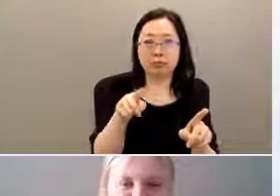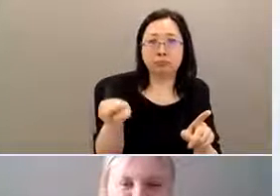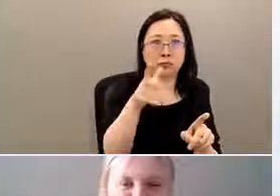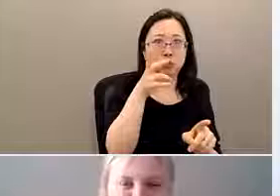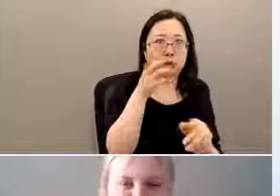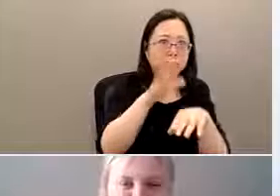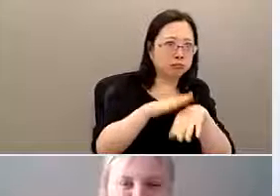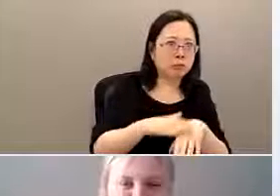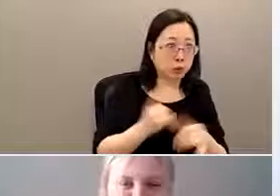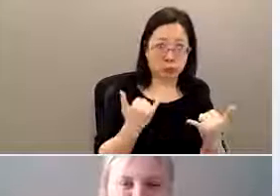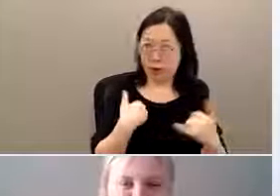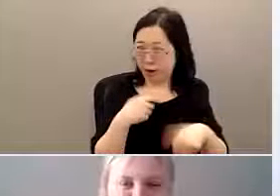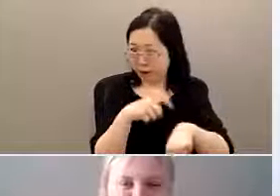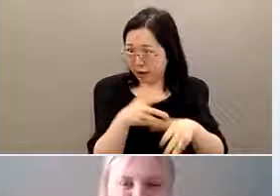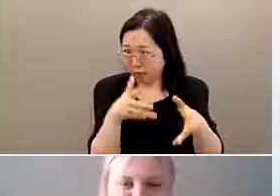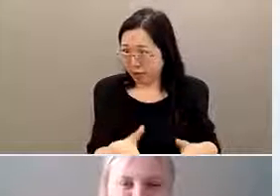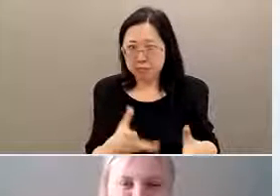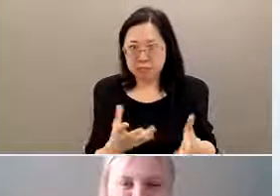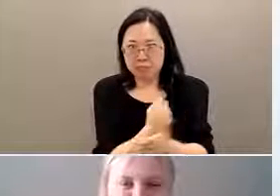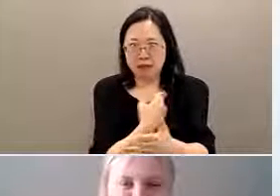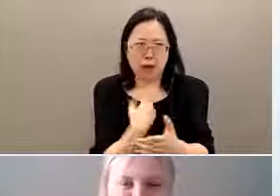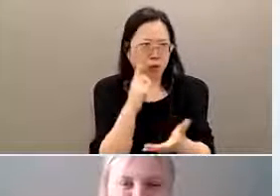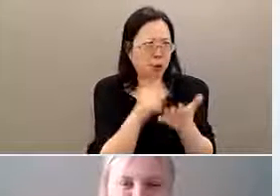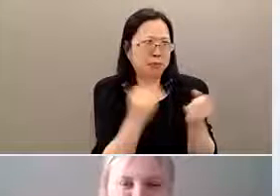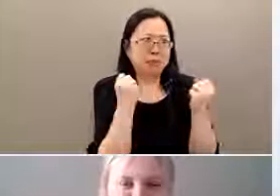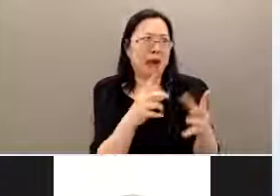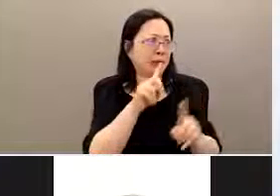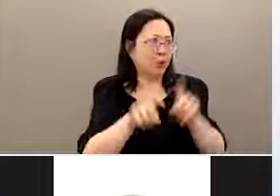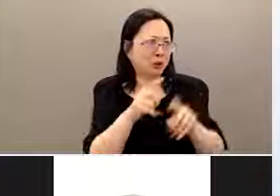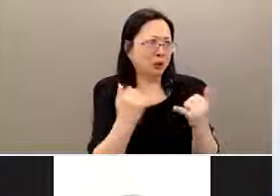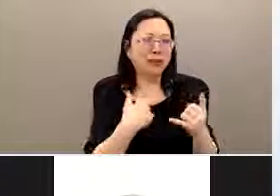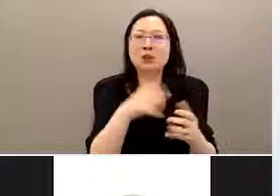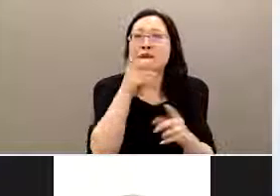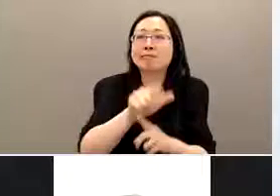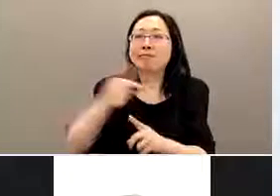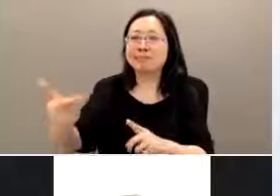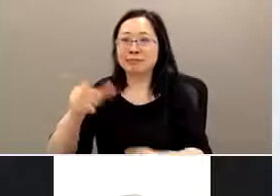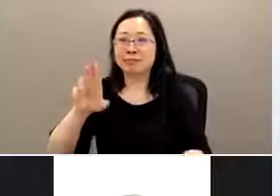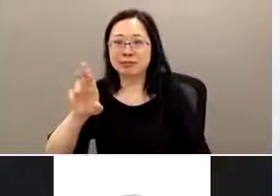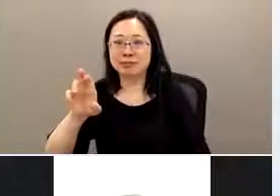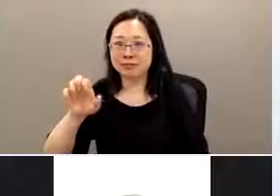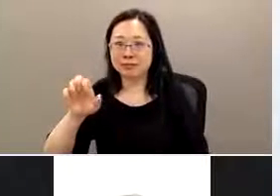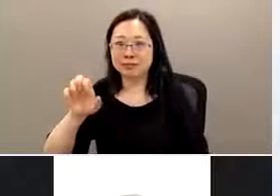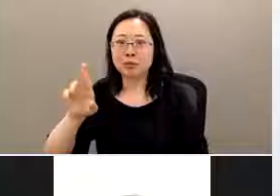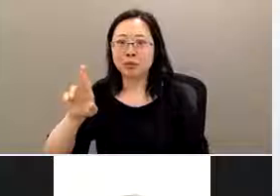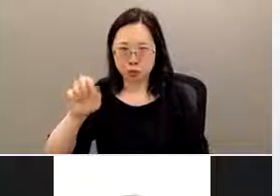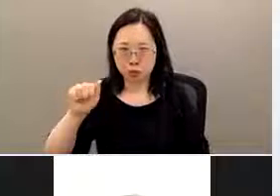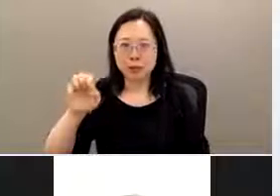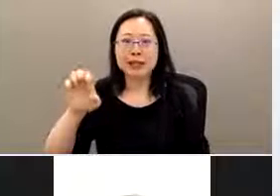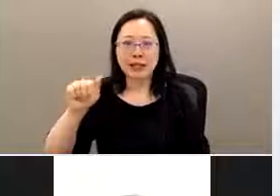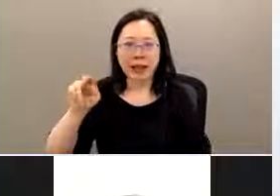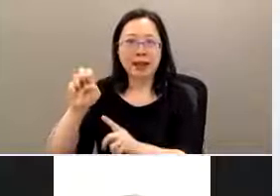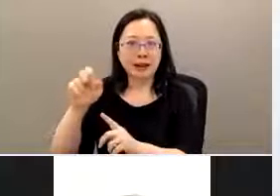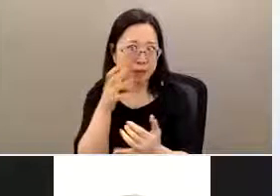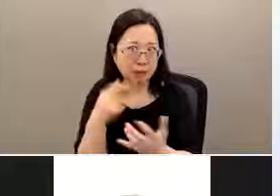have quite a bit of time, but I saw a ton of questions coming in. So I'll hand it back over to Rayanne and see what questions we can